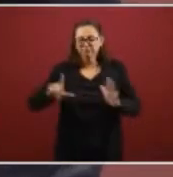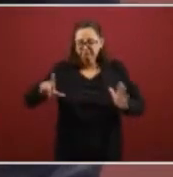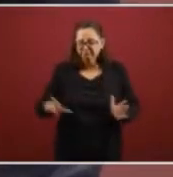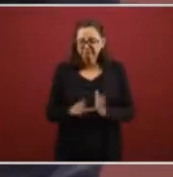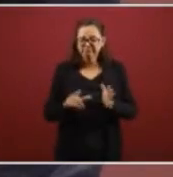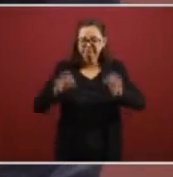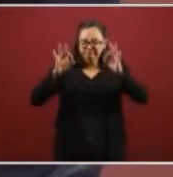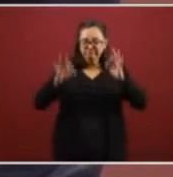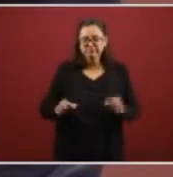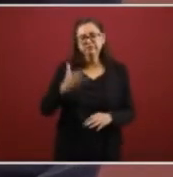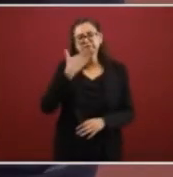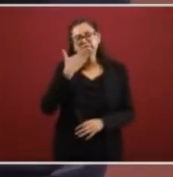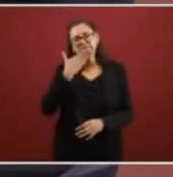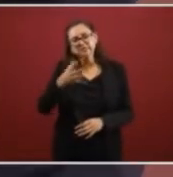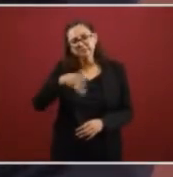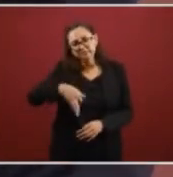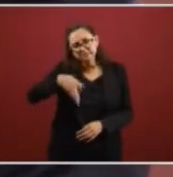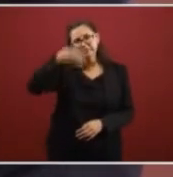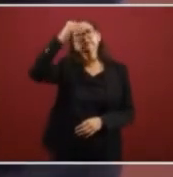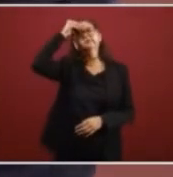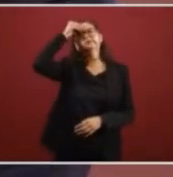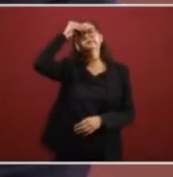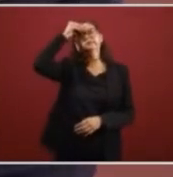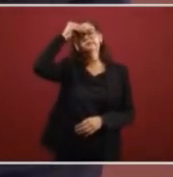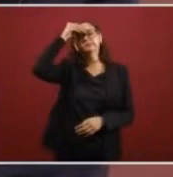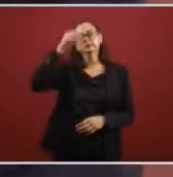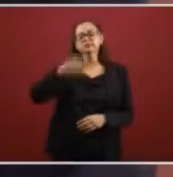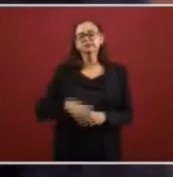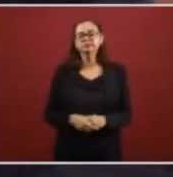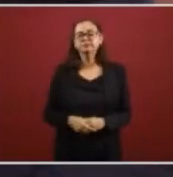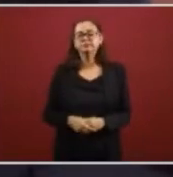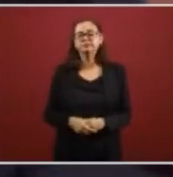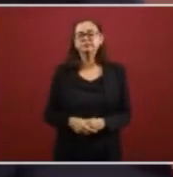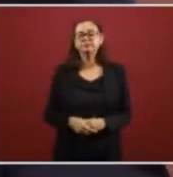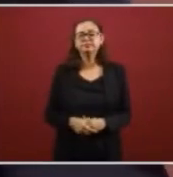So that you could take these great lessons